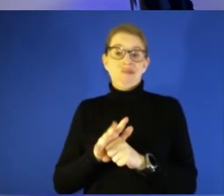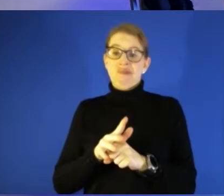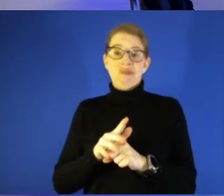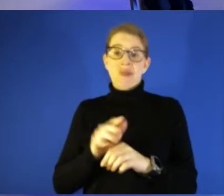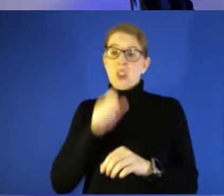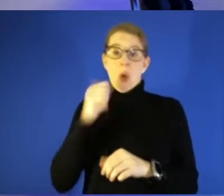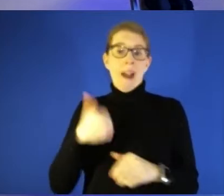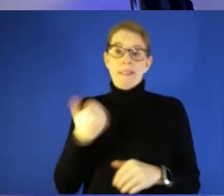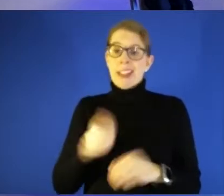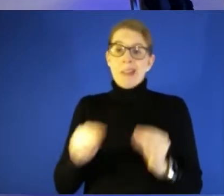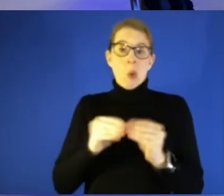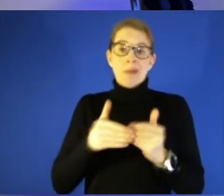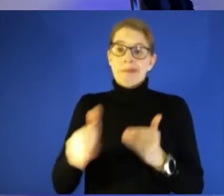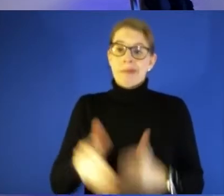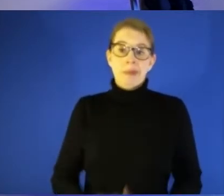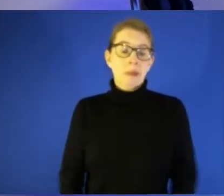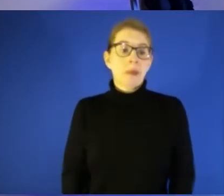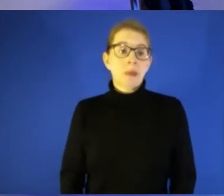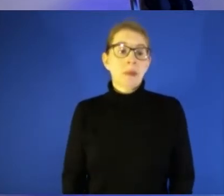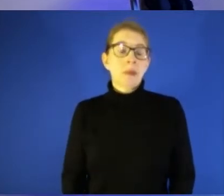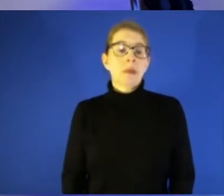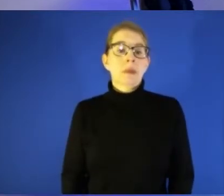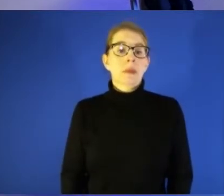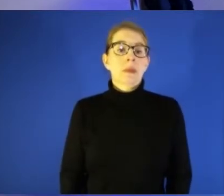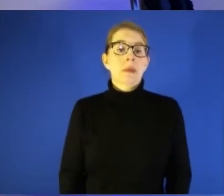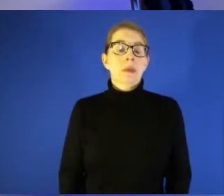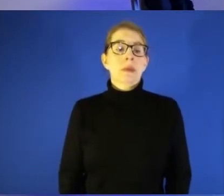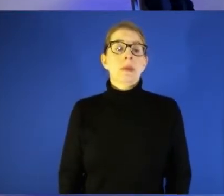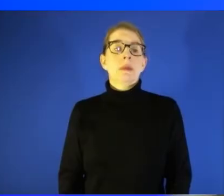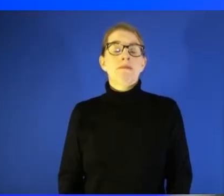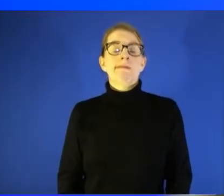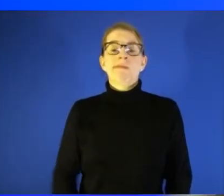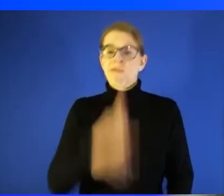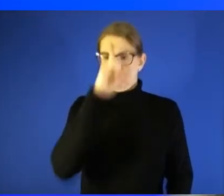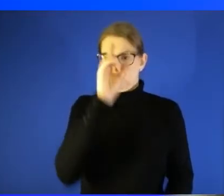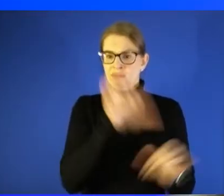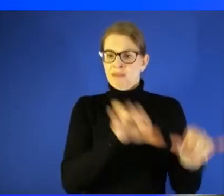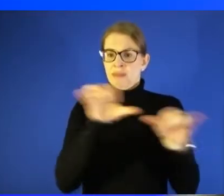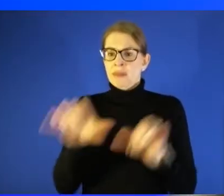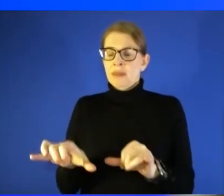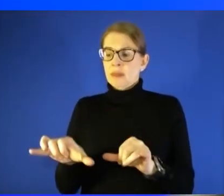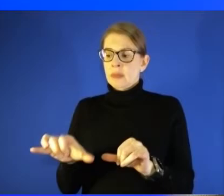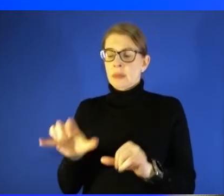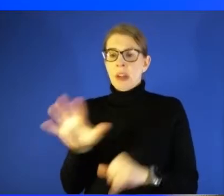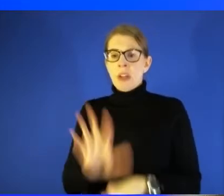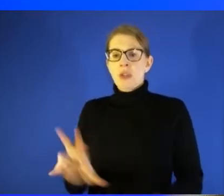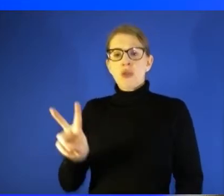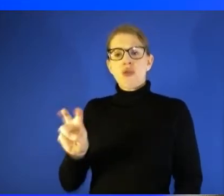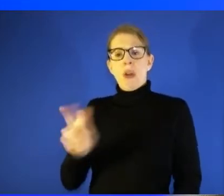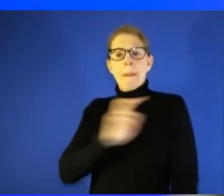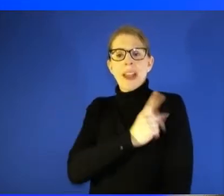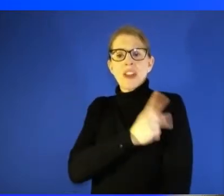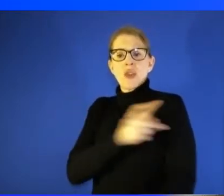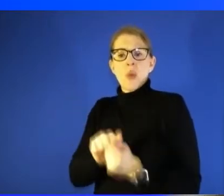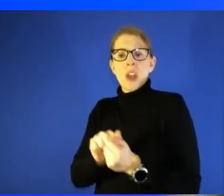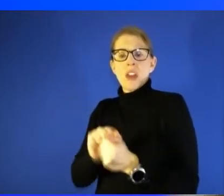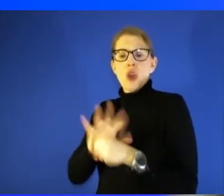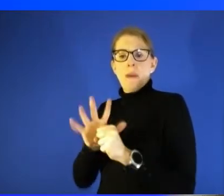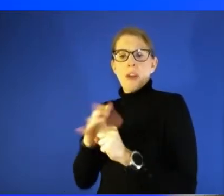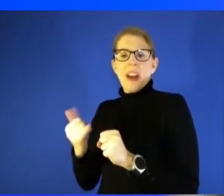think along those lines, you think about it, you know, we have roughly 200 patients with COVID right now.